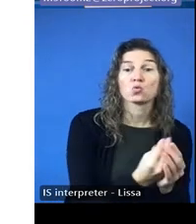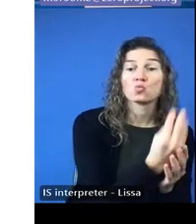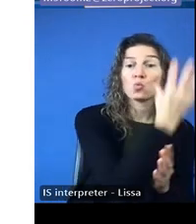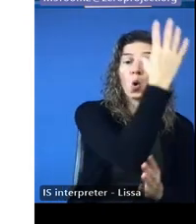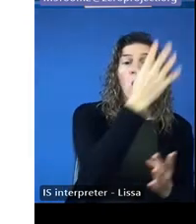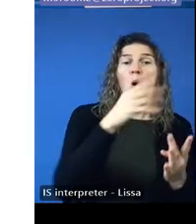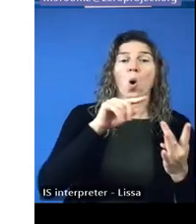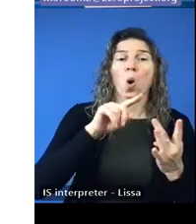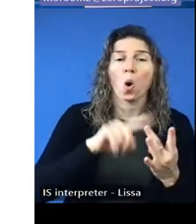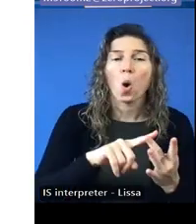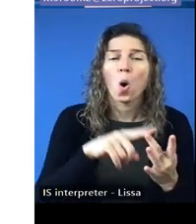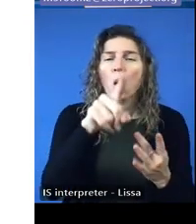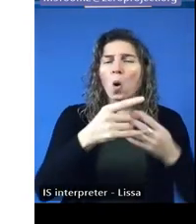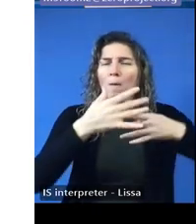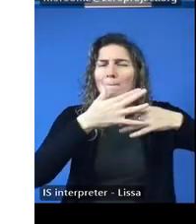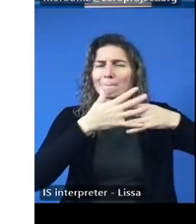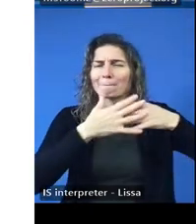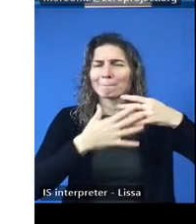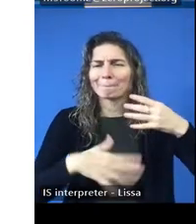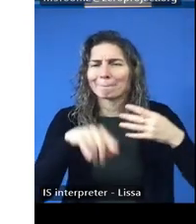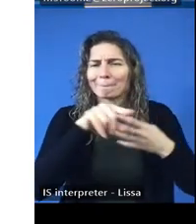mealtime, and developmental screening.